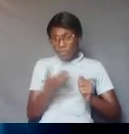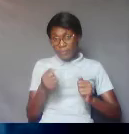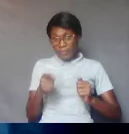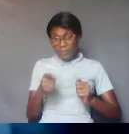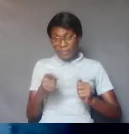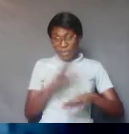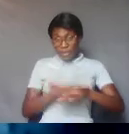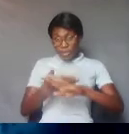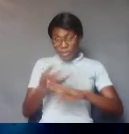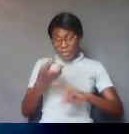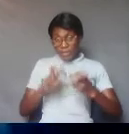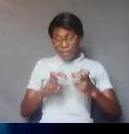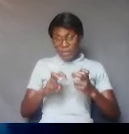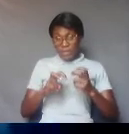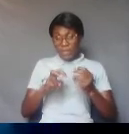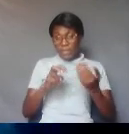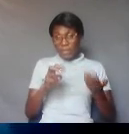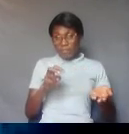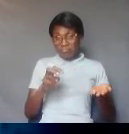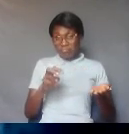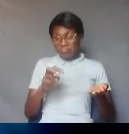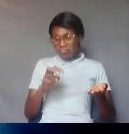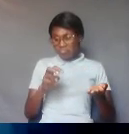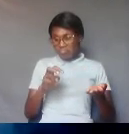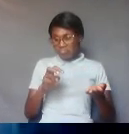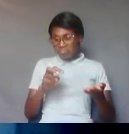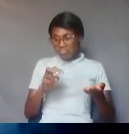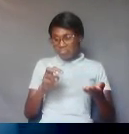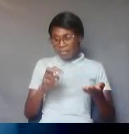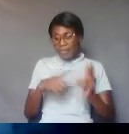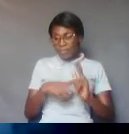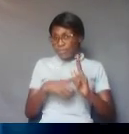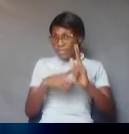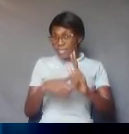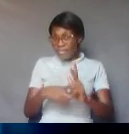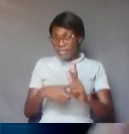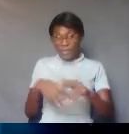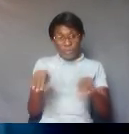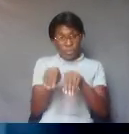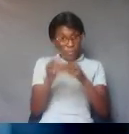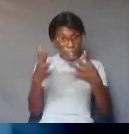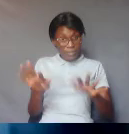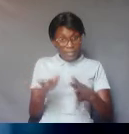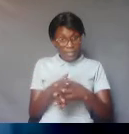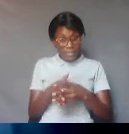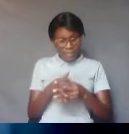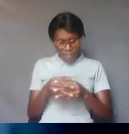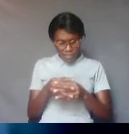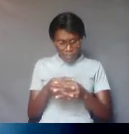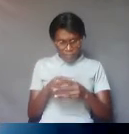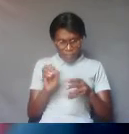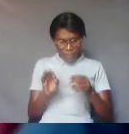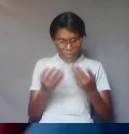is actually an image of God, and nowhere in this image of God should there be a blame or a sin because of this being